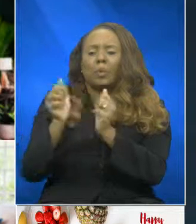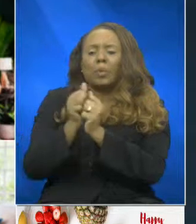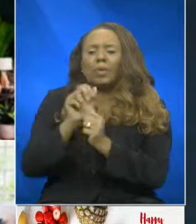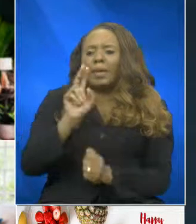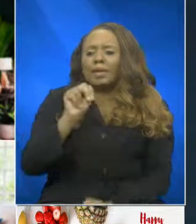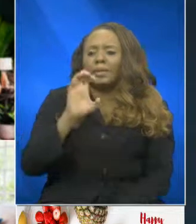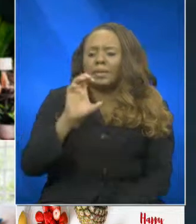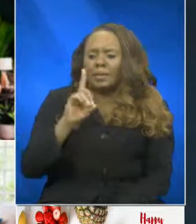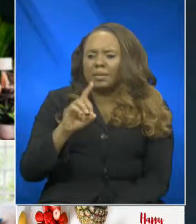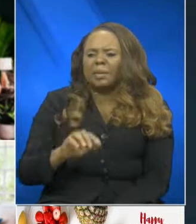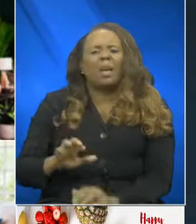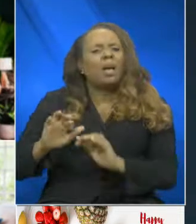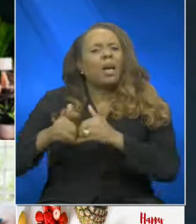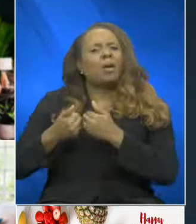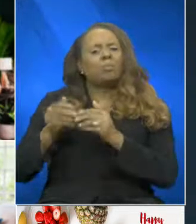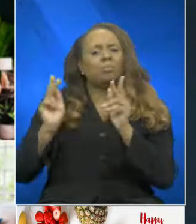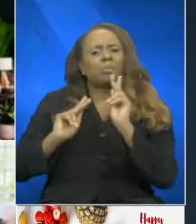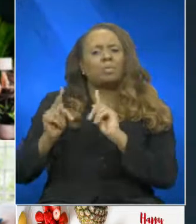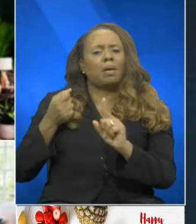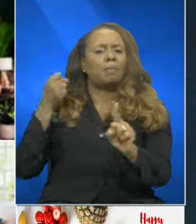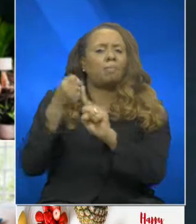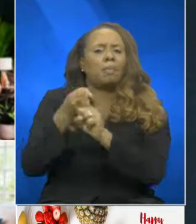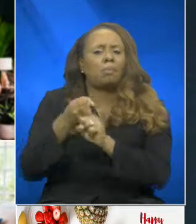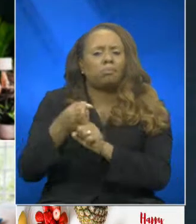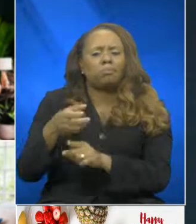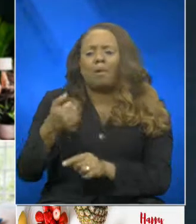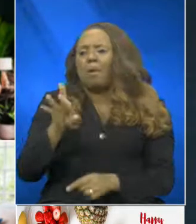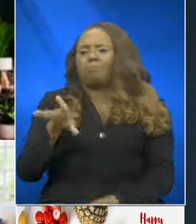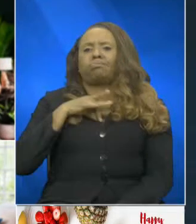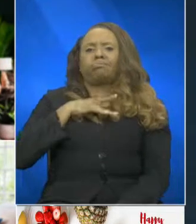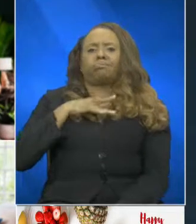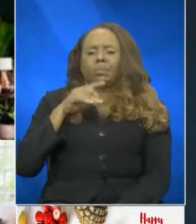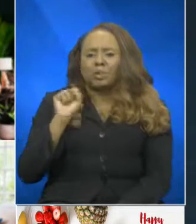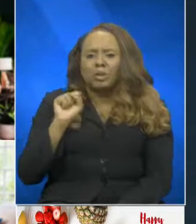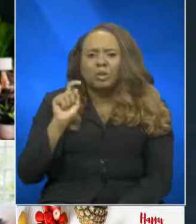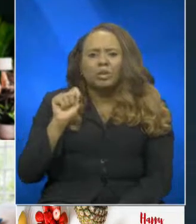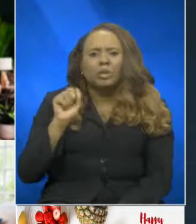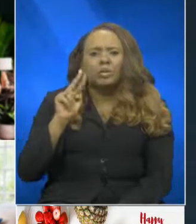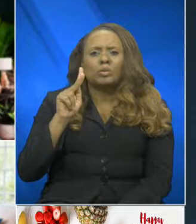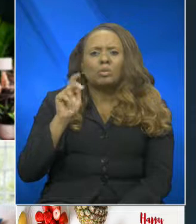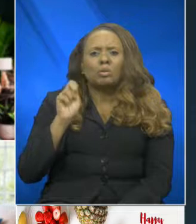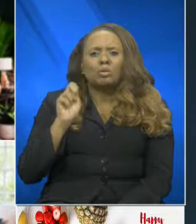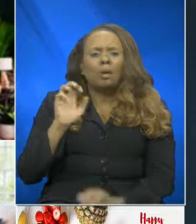causes strokes, and how best can we work to prevent it?